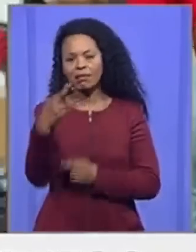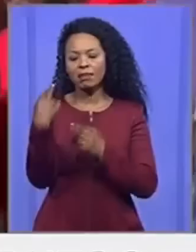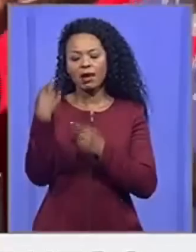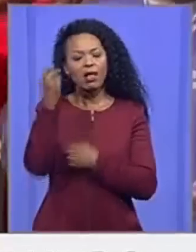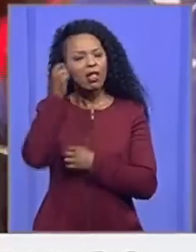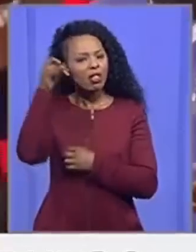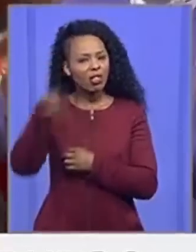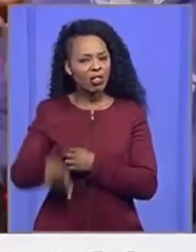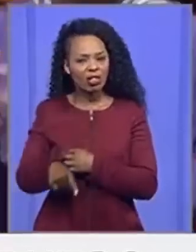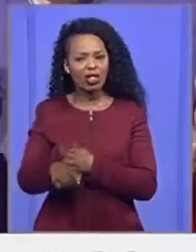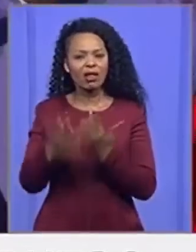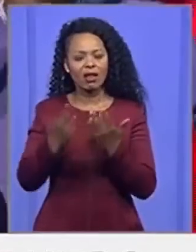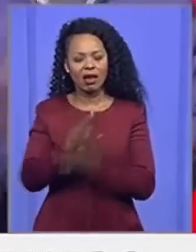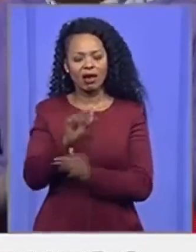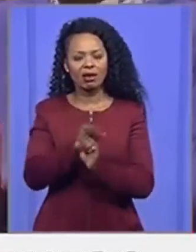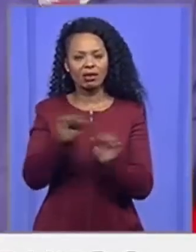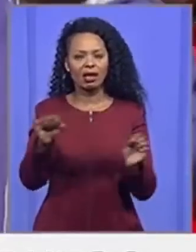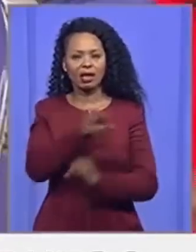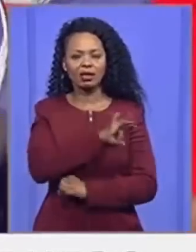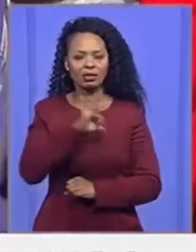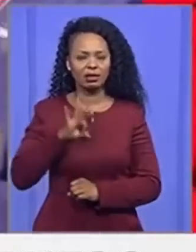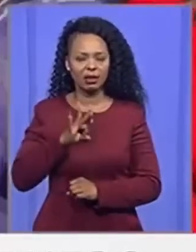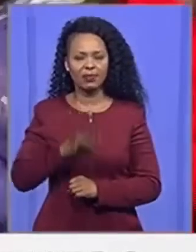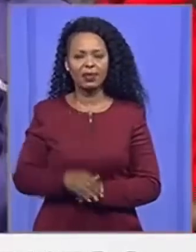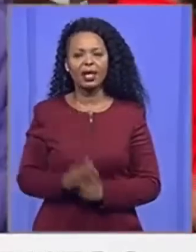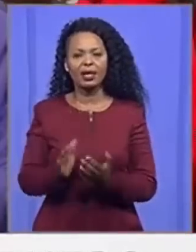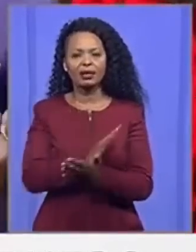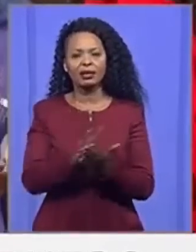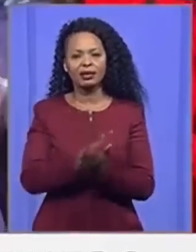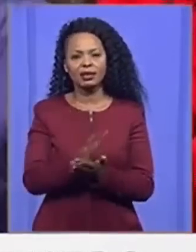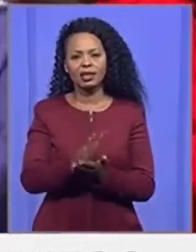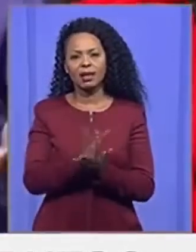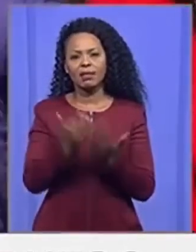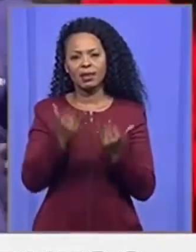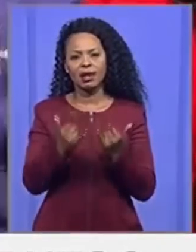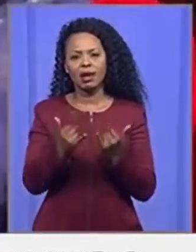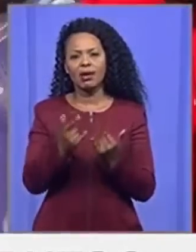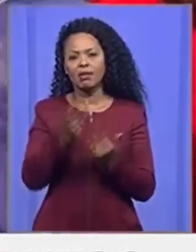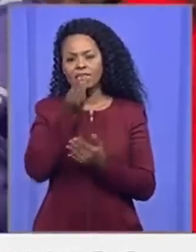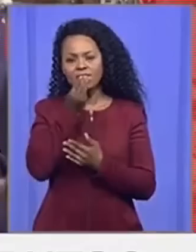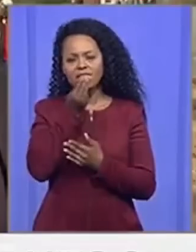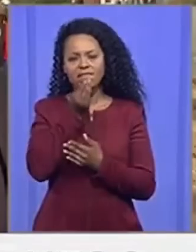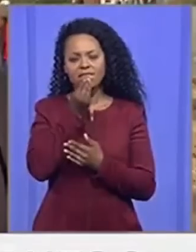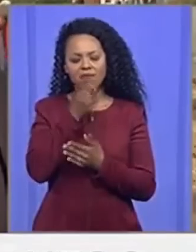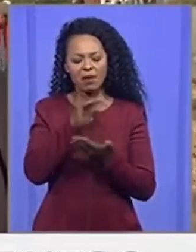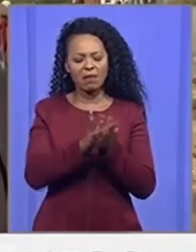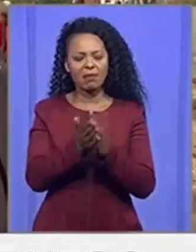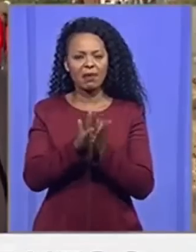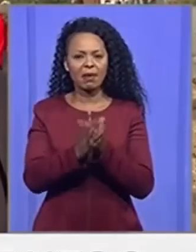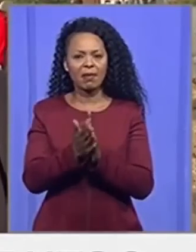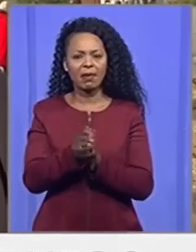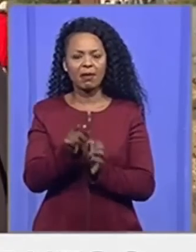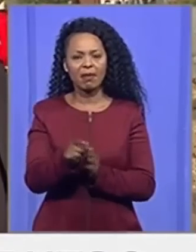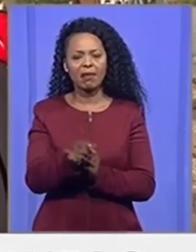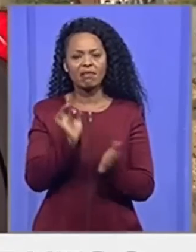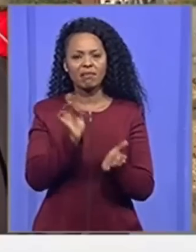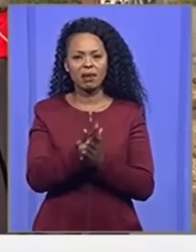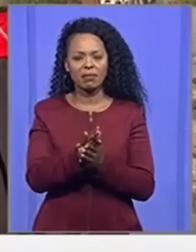basebeletsi ka mora hore ba bang ba basebeletsi ba fumantshwe diphuthelwana tsa dijo ke botsamaisi ba morafo. Nnete ya taba ke hore